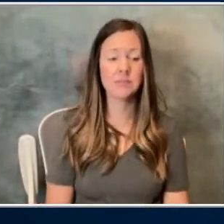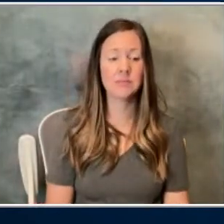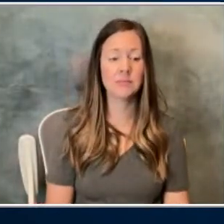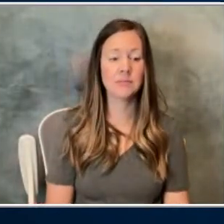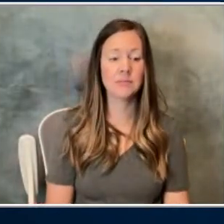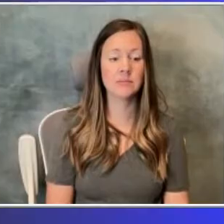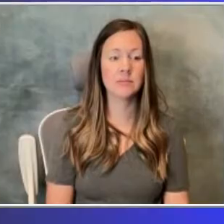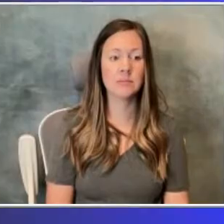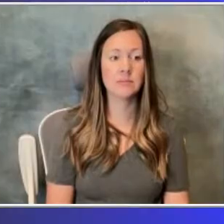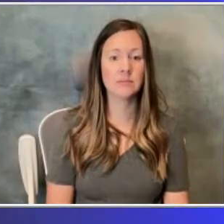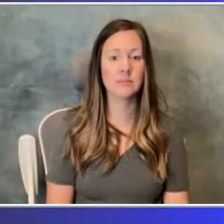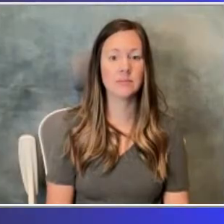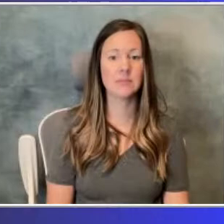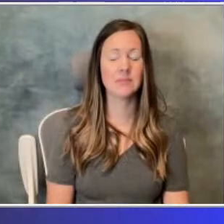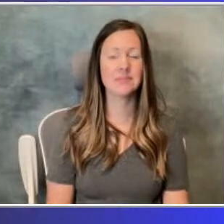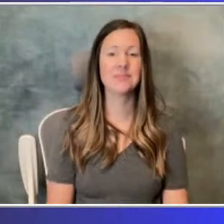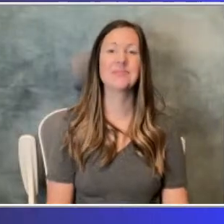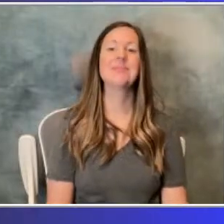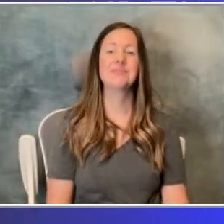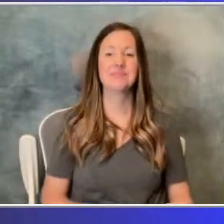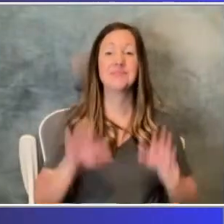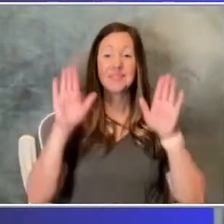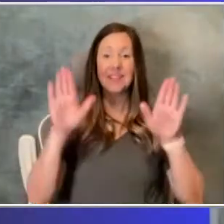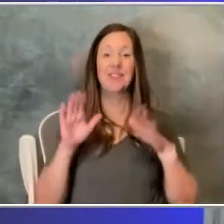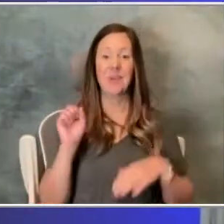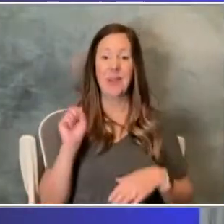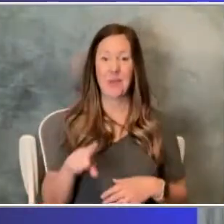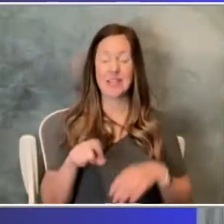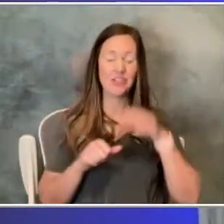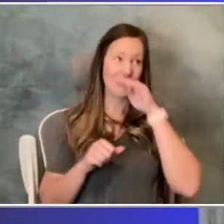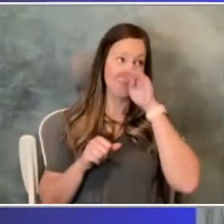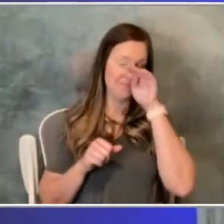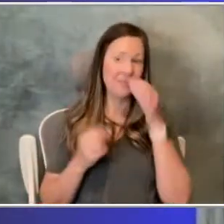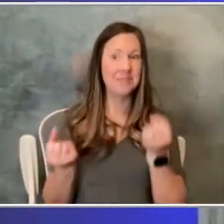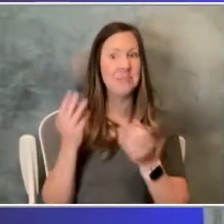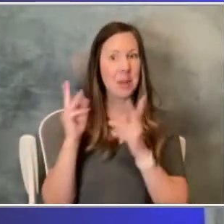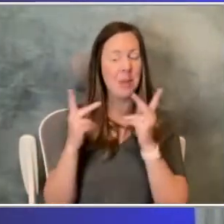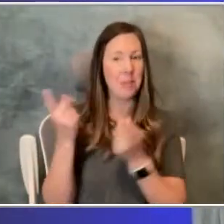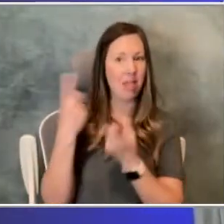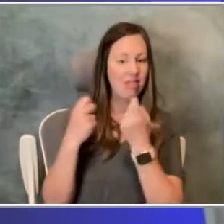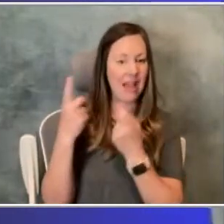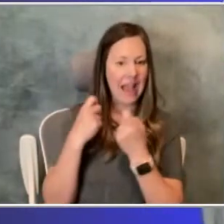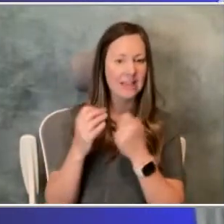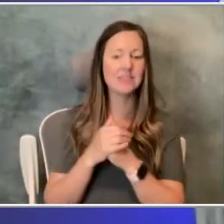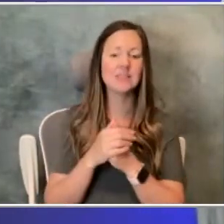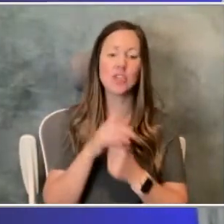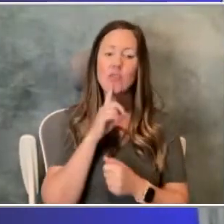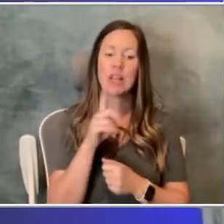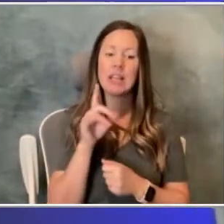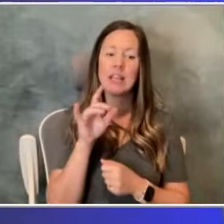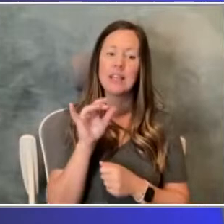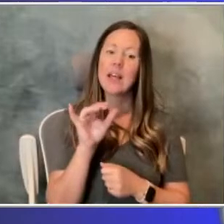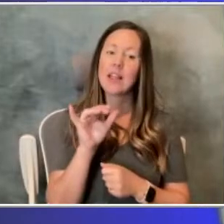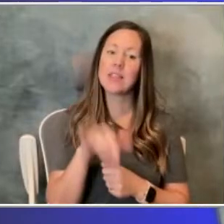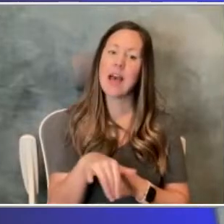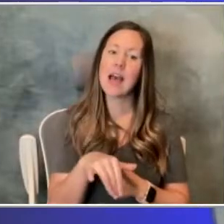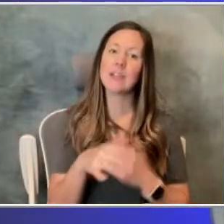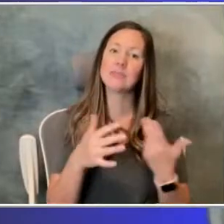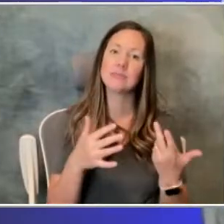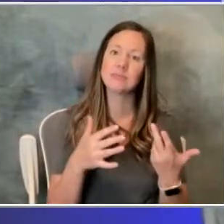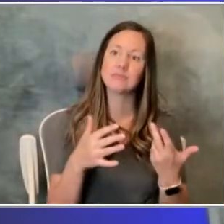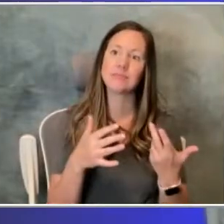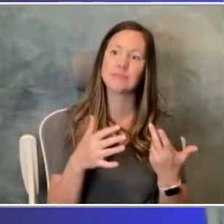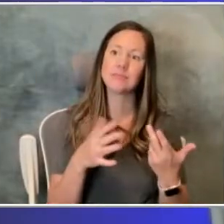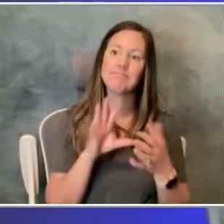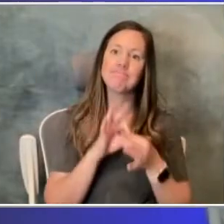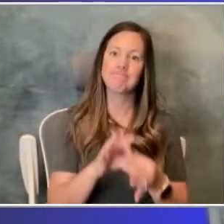That is a great question, one that we field often in our clinics, and often it is that push and pull between a patient and